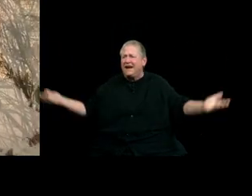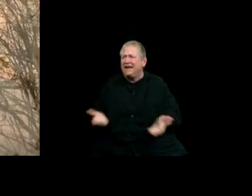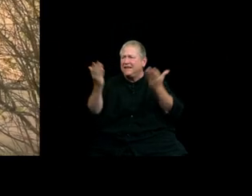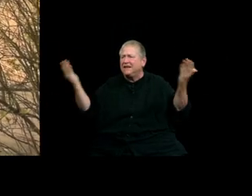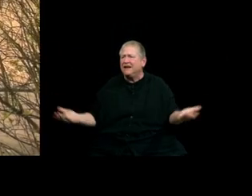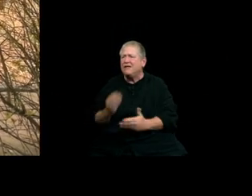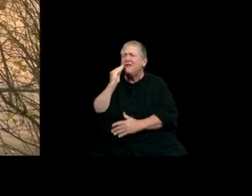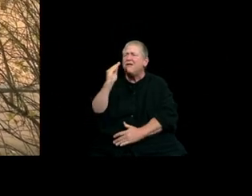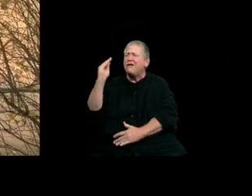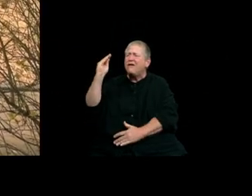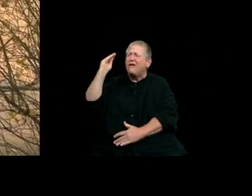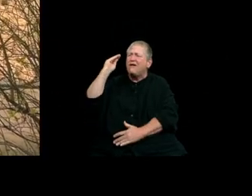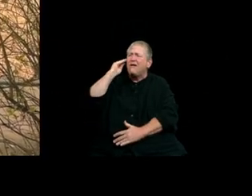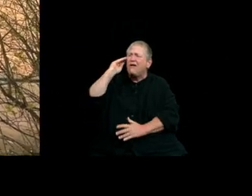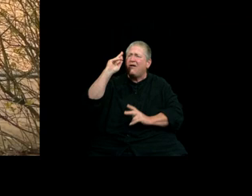and the